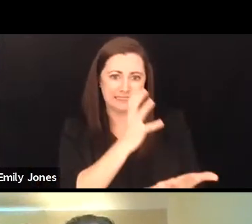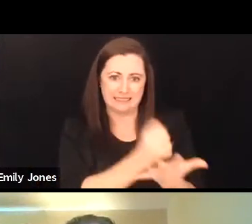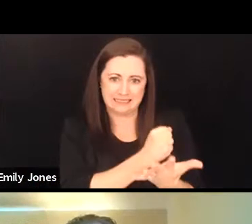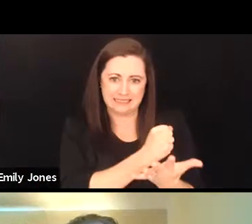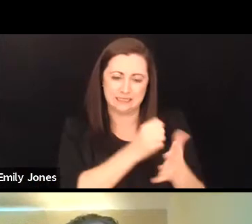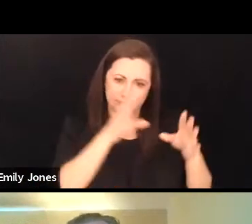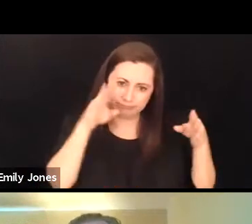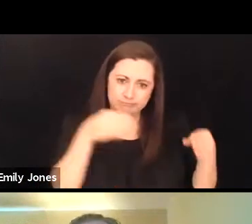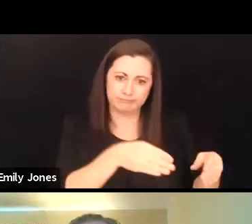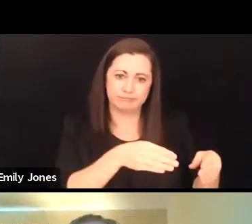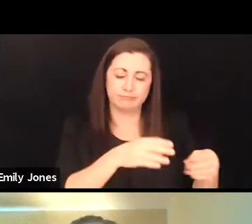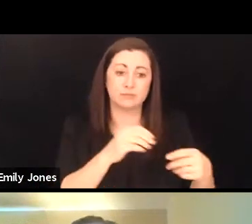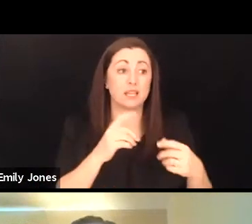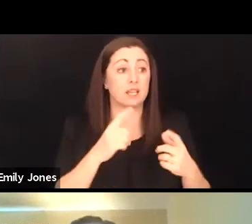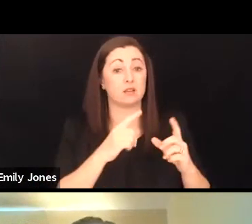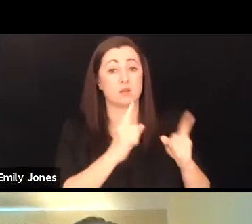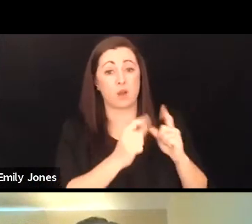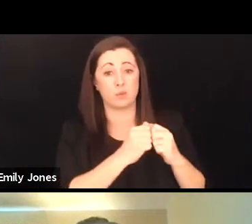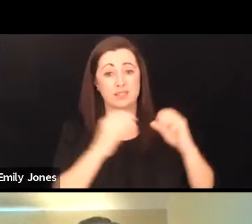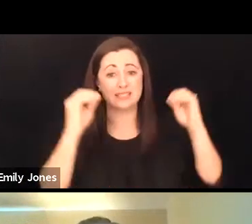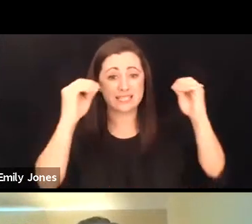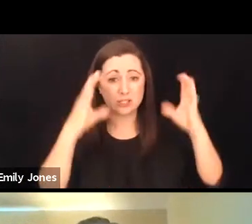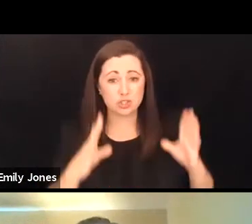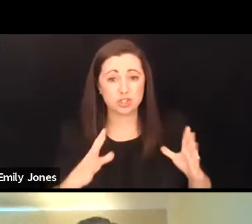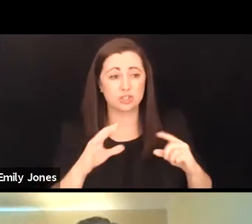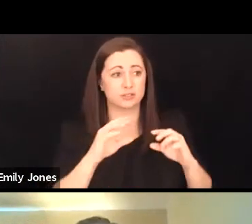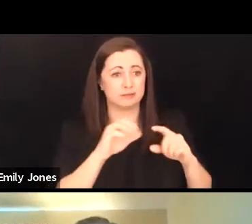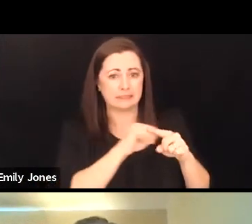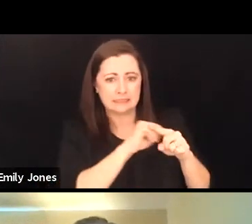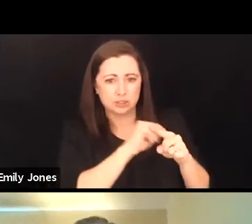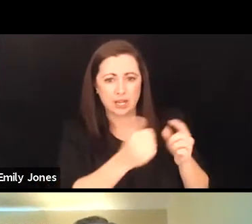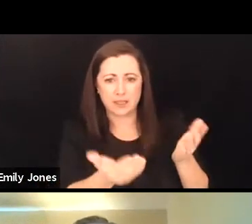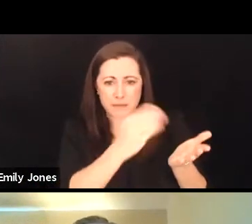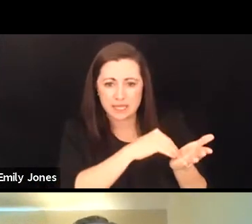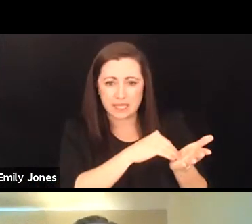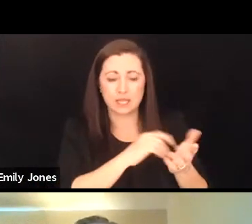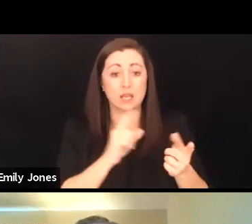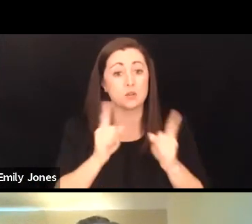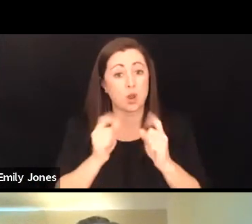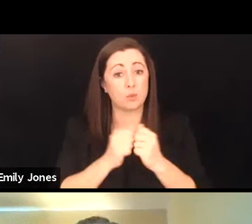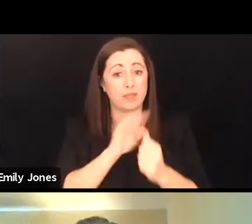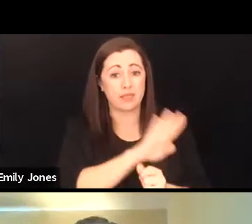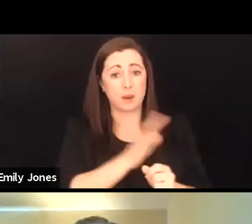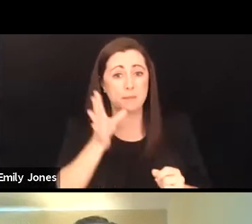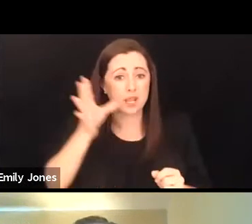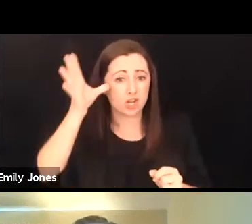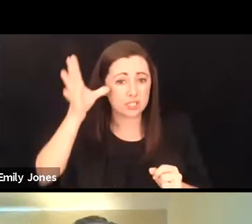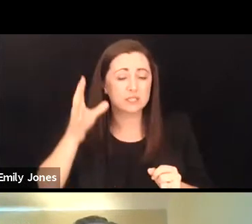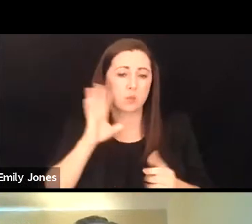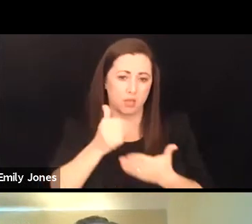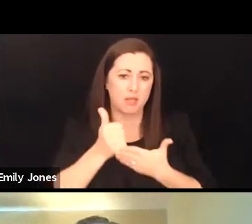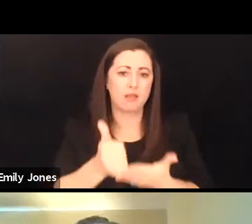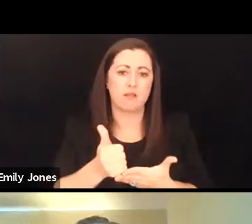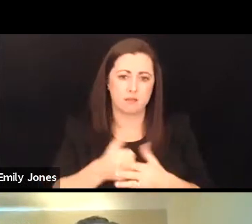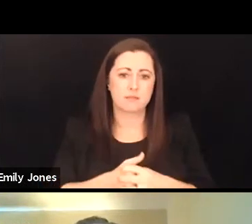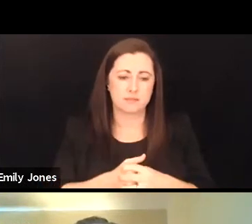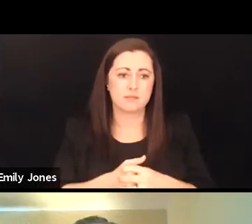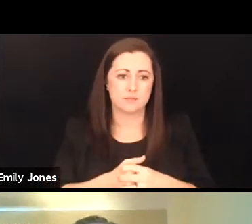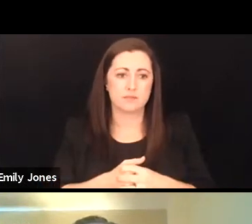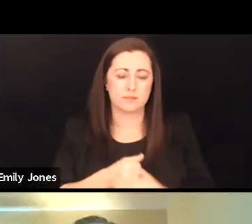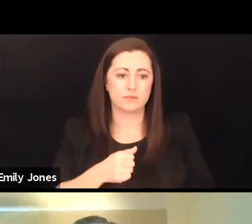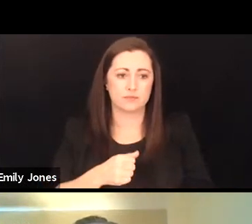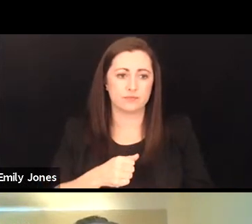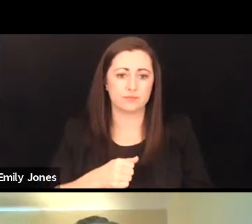teachers, reteaching the parents as well of those students. I think that's going to help, because sometimes that can bring them down